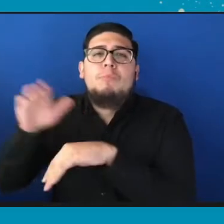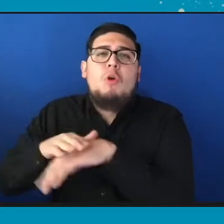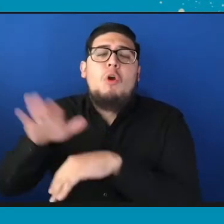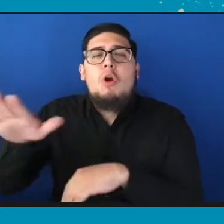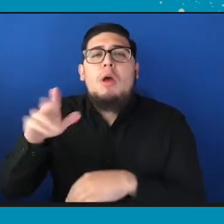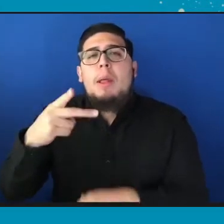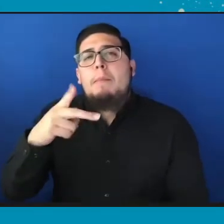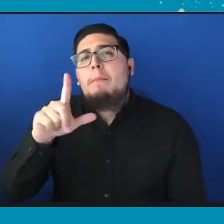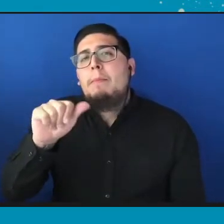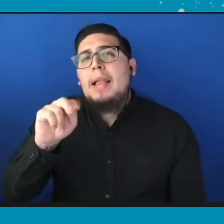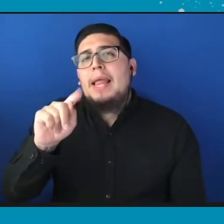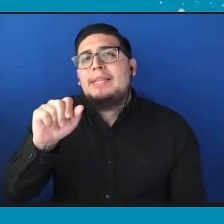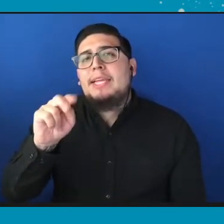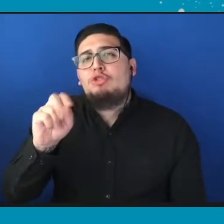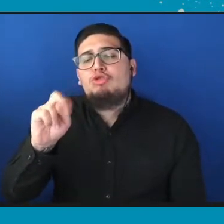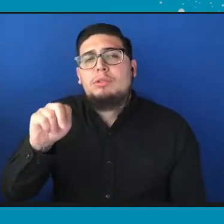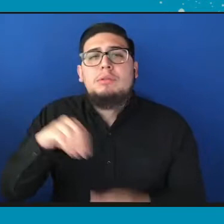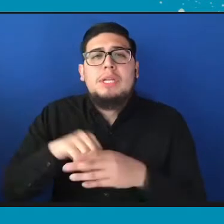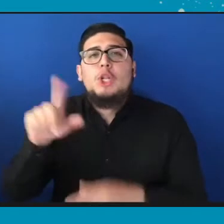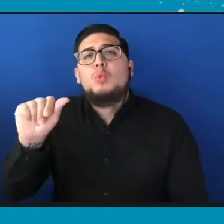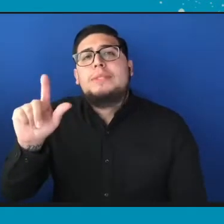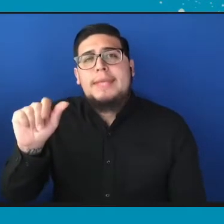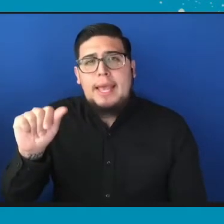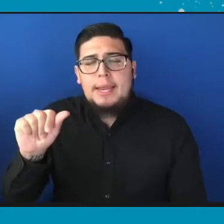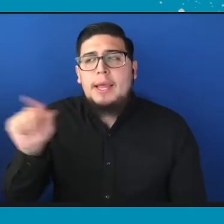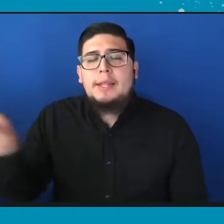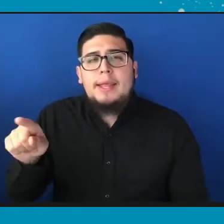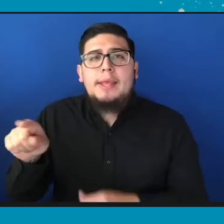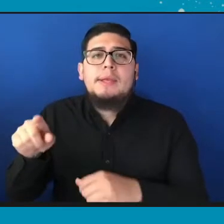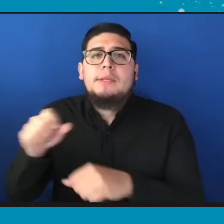it is currently the site where a massive